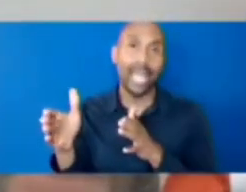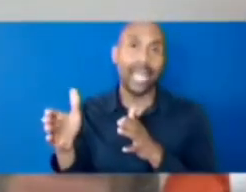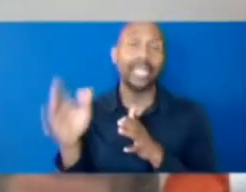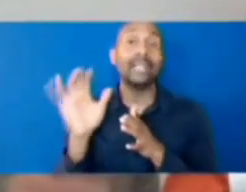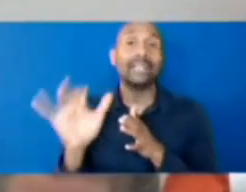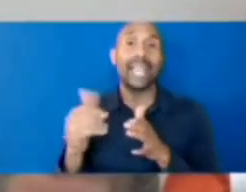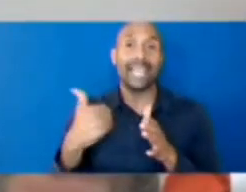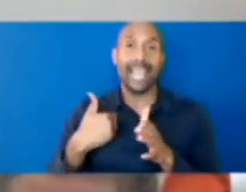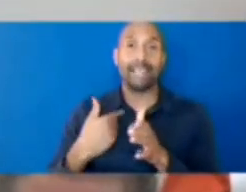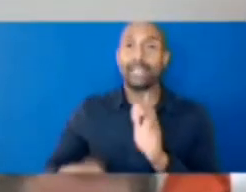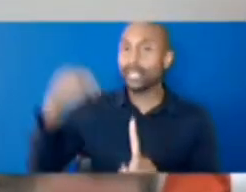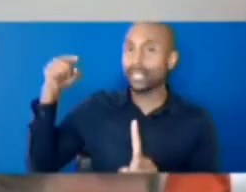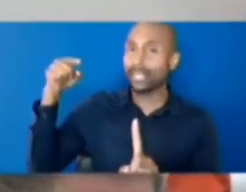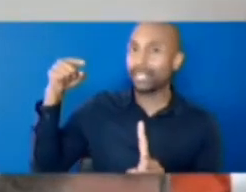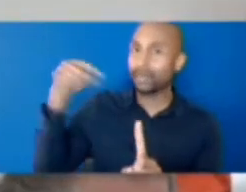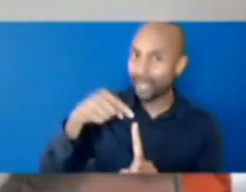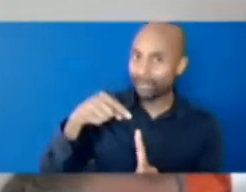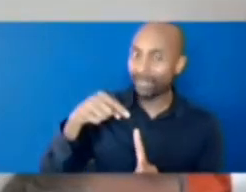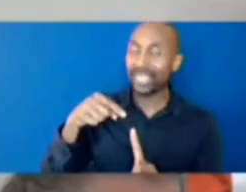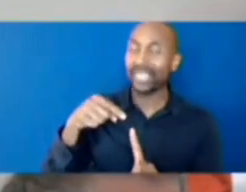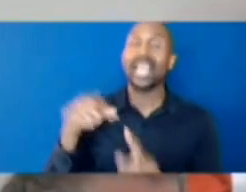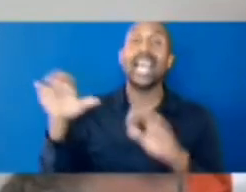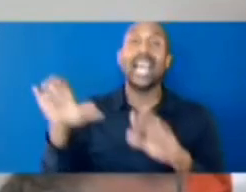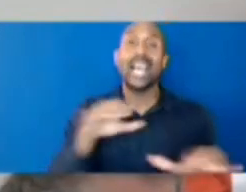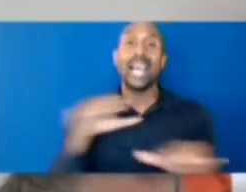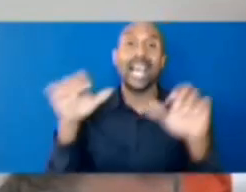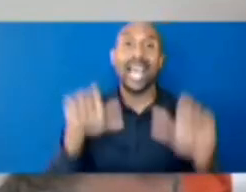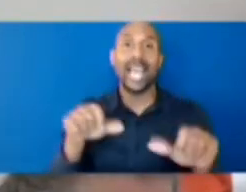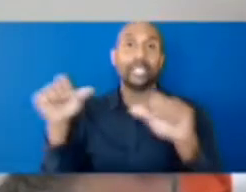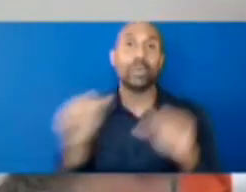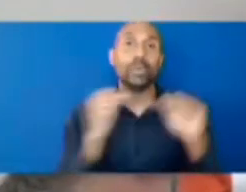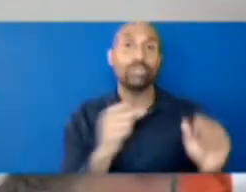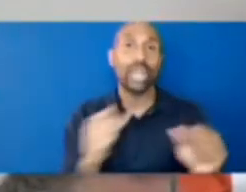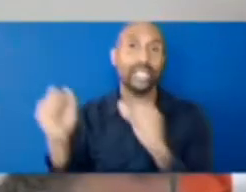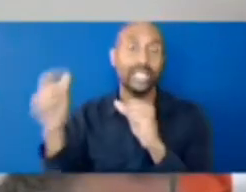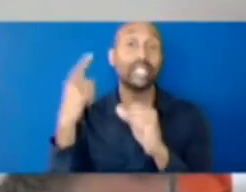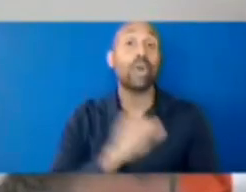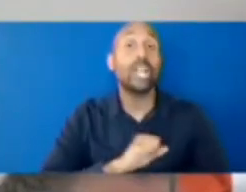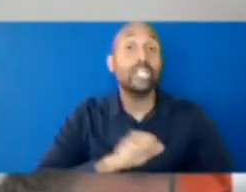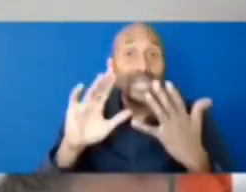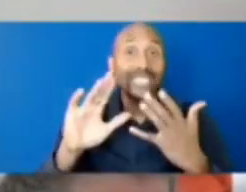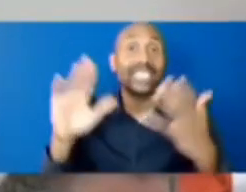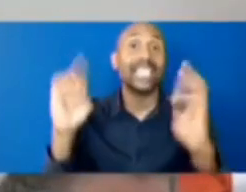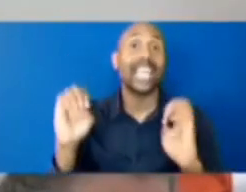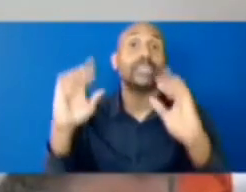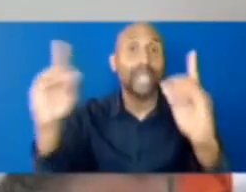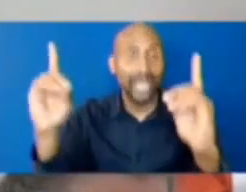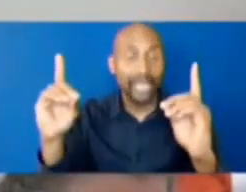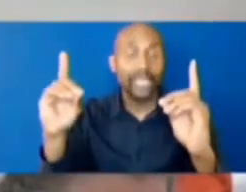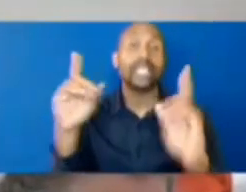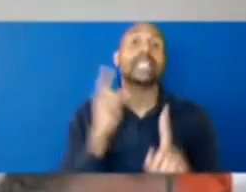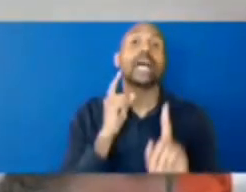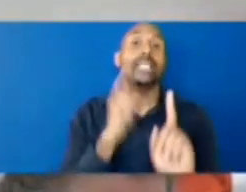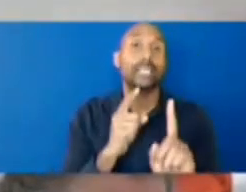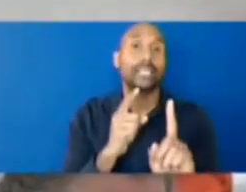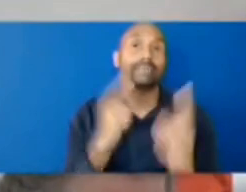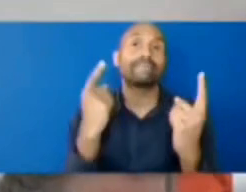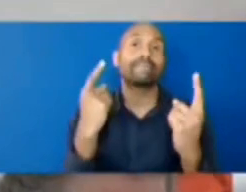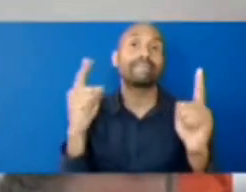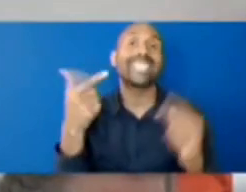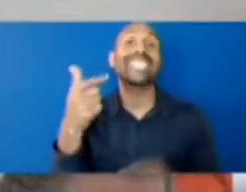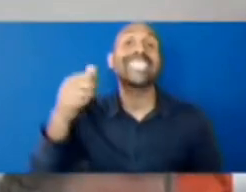specific, actionable strategies to address the educational attainment gaps.